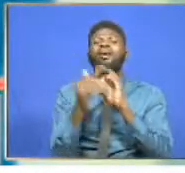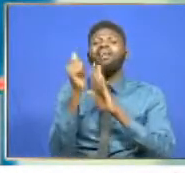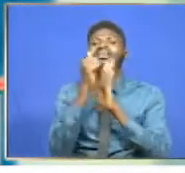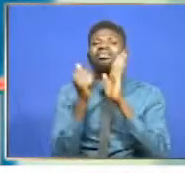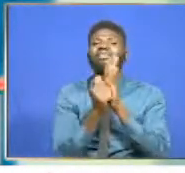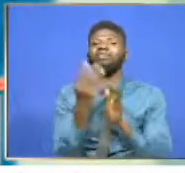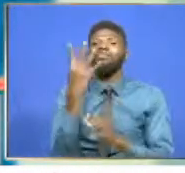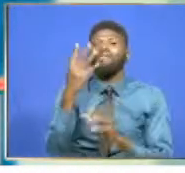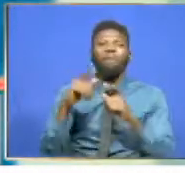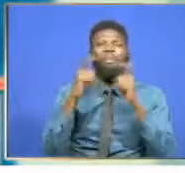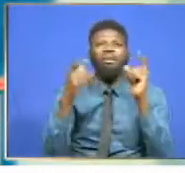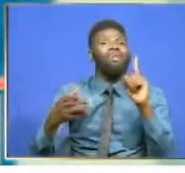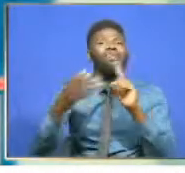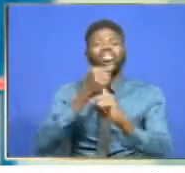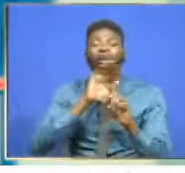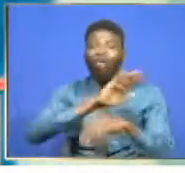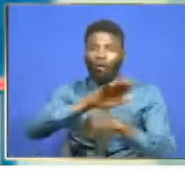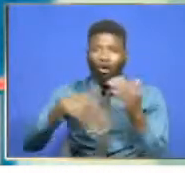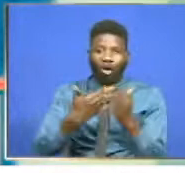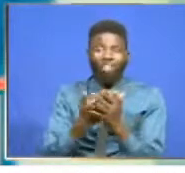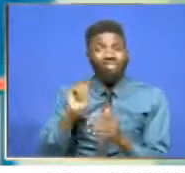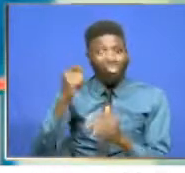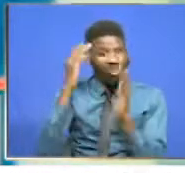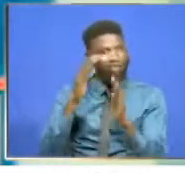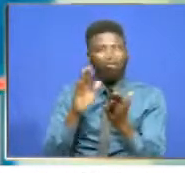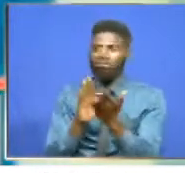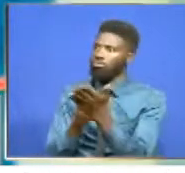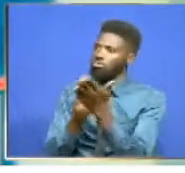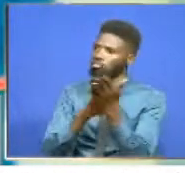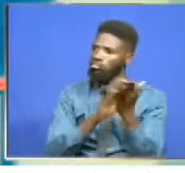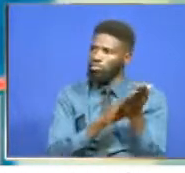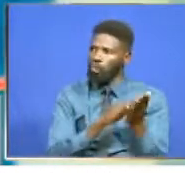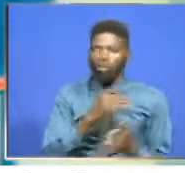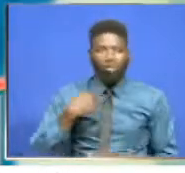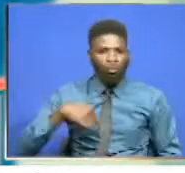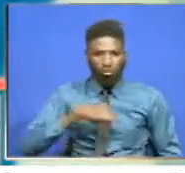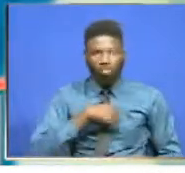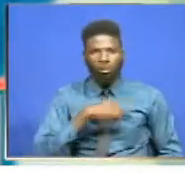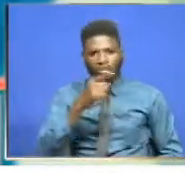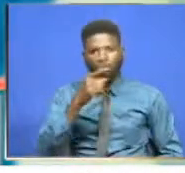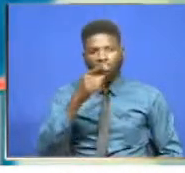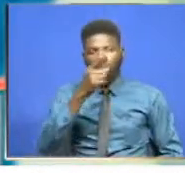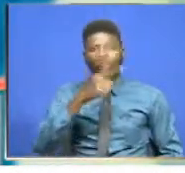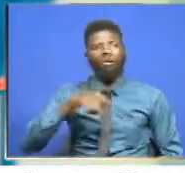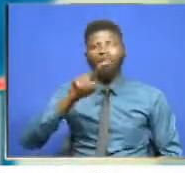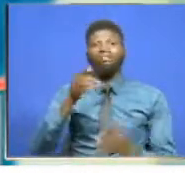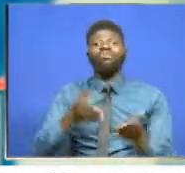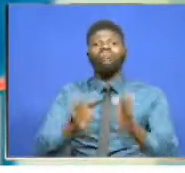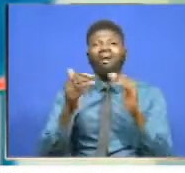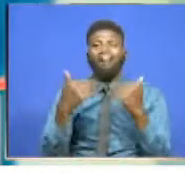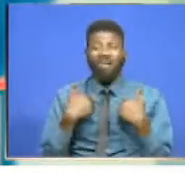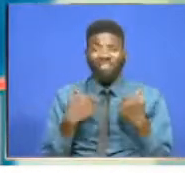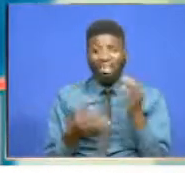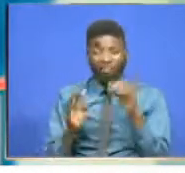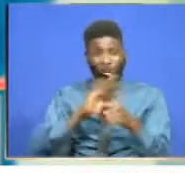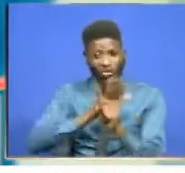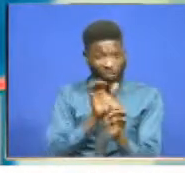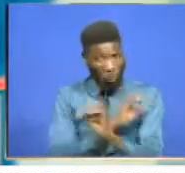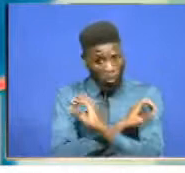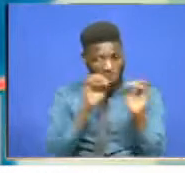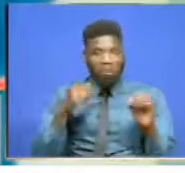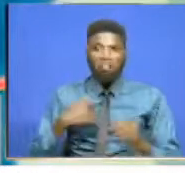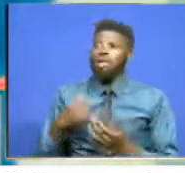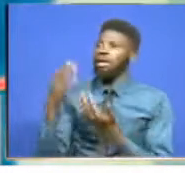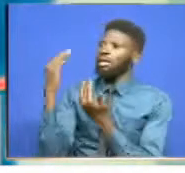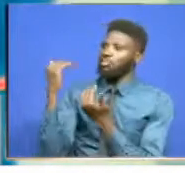be clapping today saying we are headed in this direction. Why not for COVID? I expected that this country